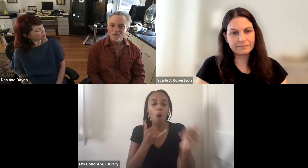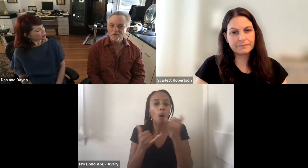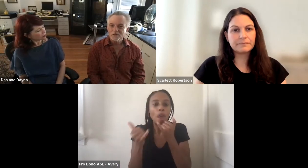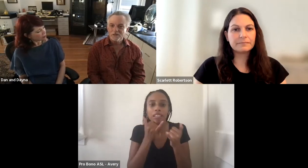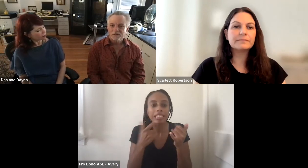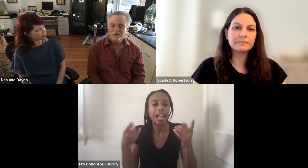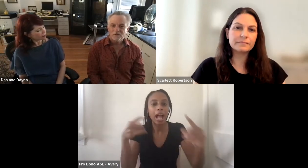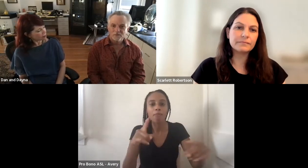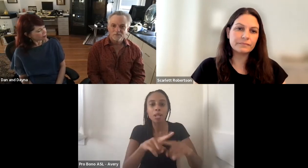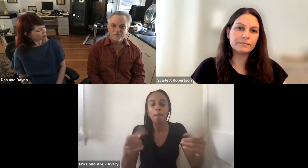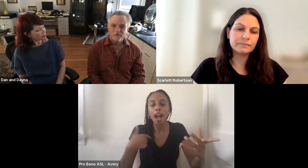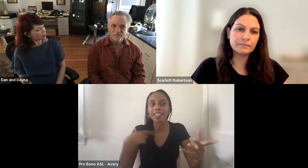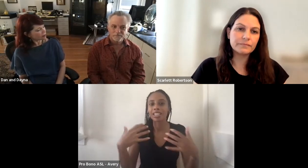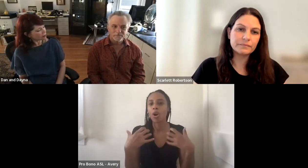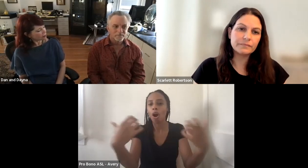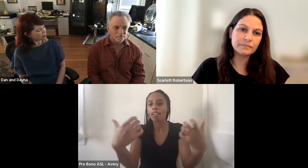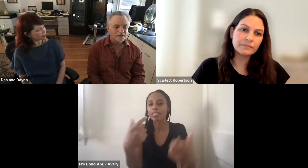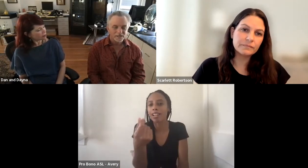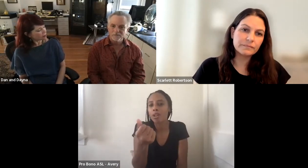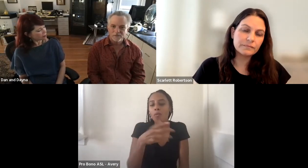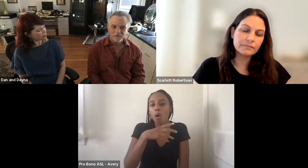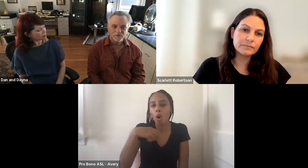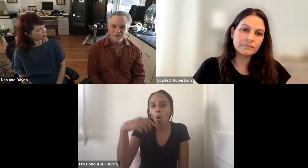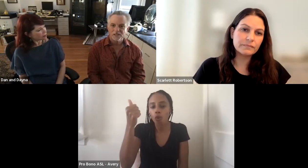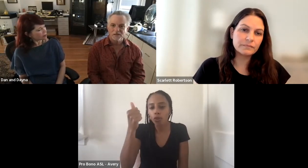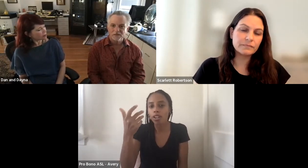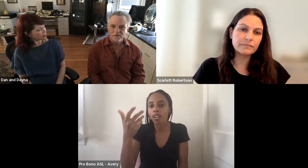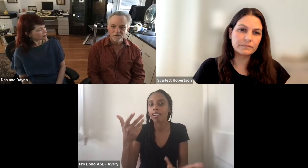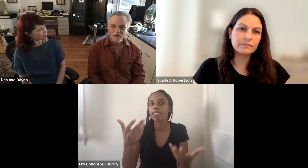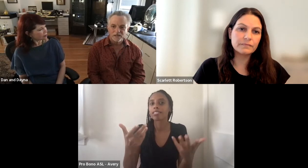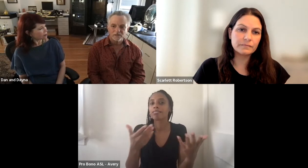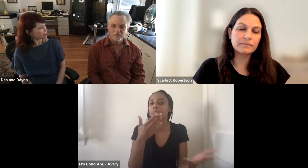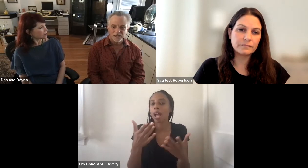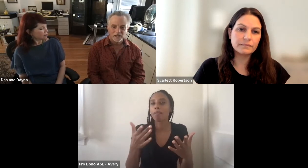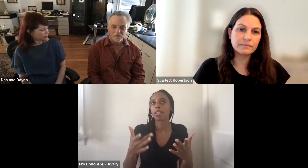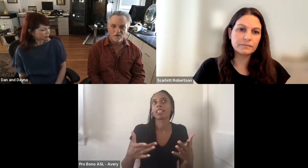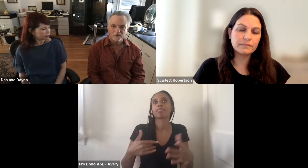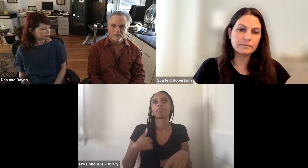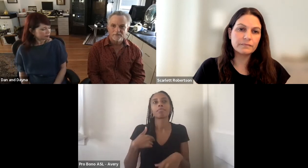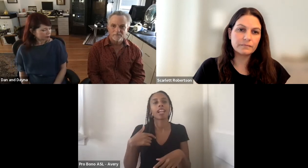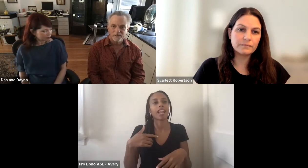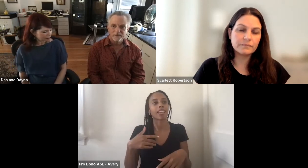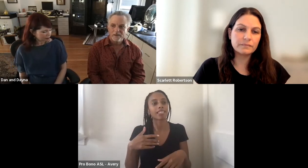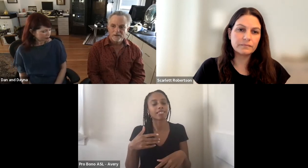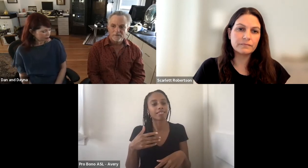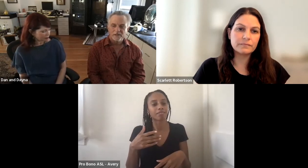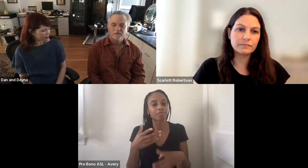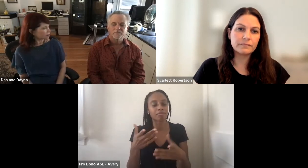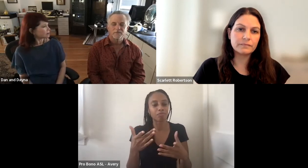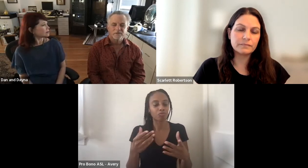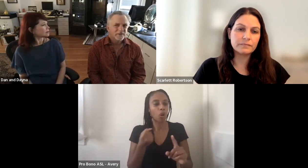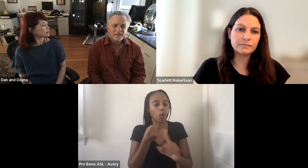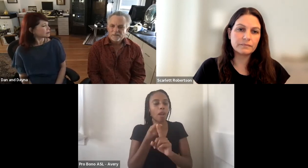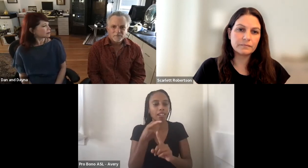bit older, you know, who run into some adversity along the way and understand how hard life can be.